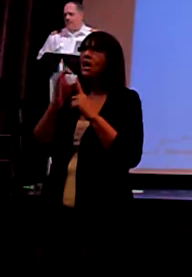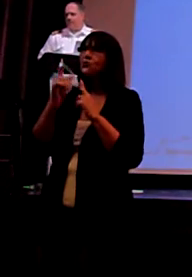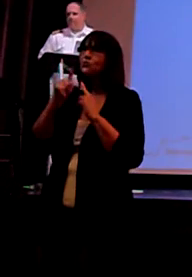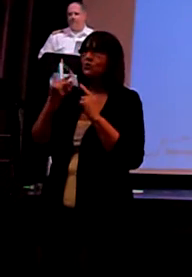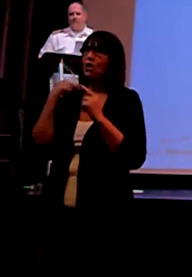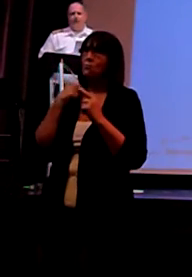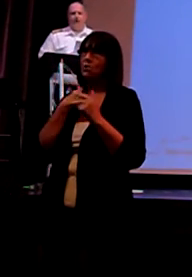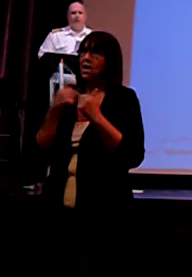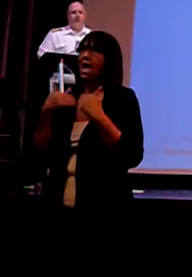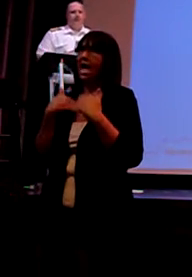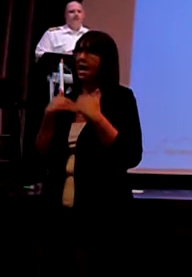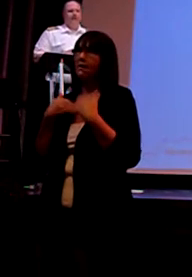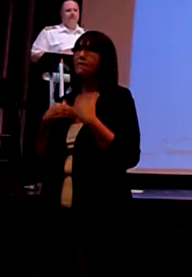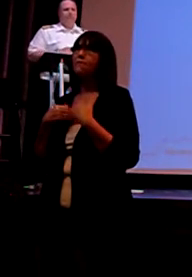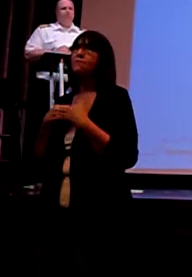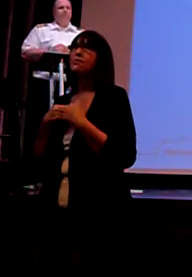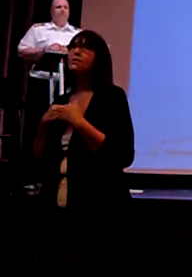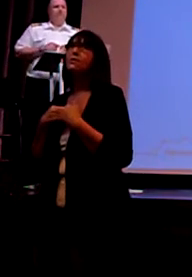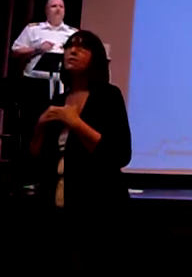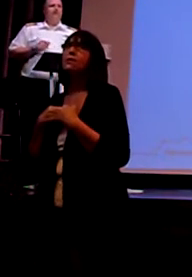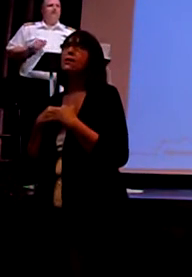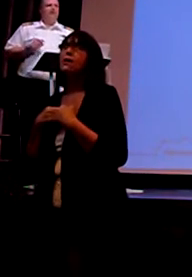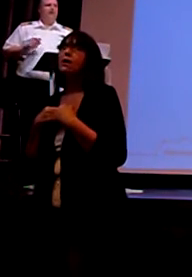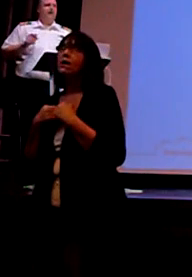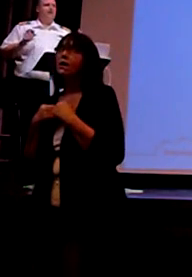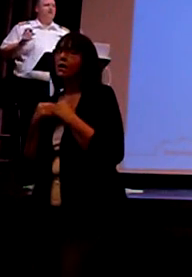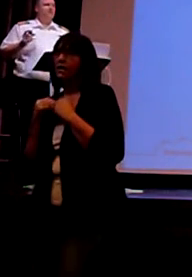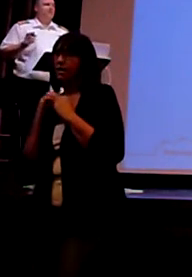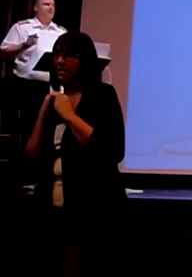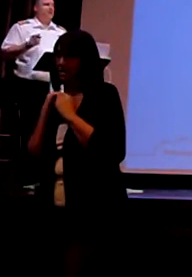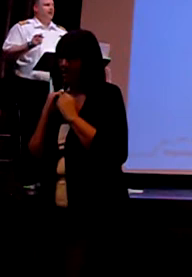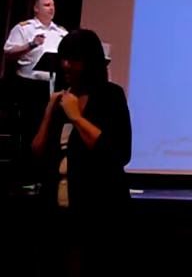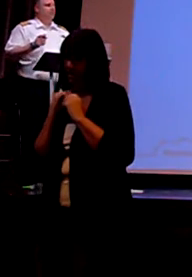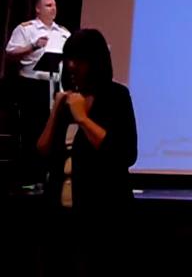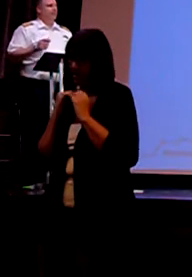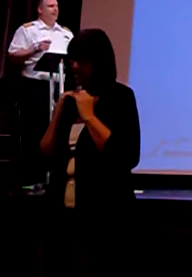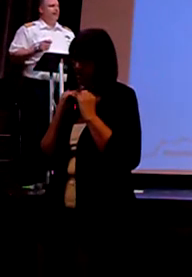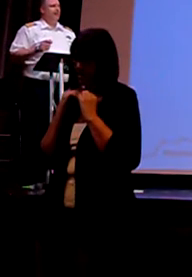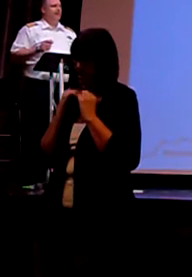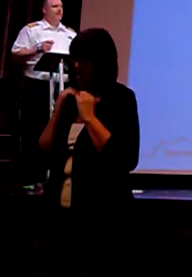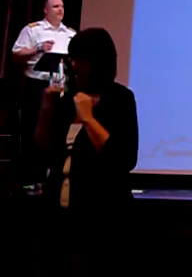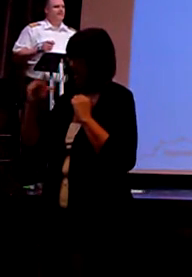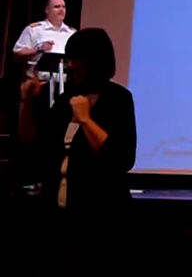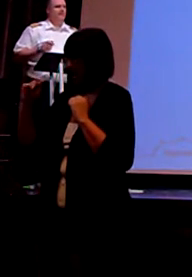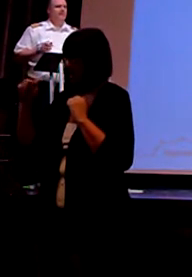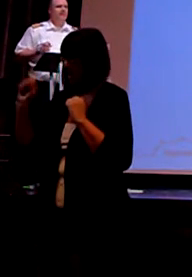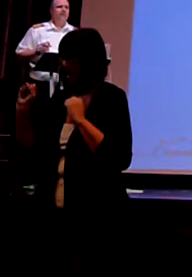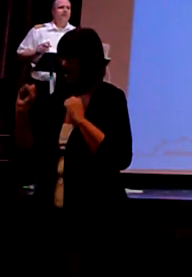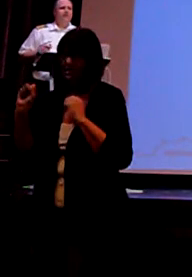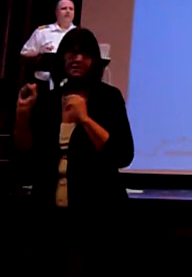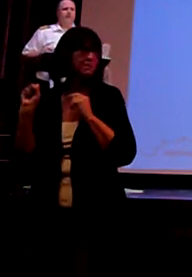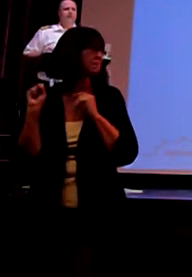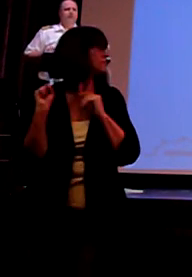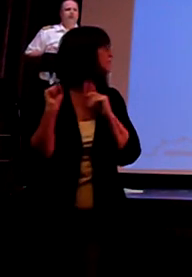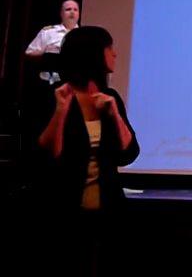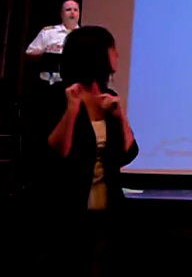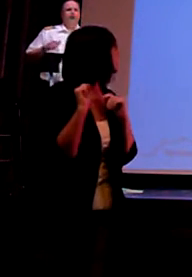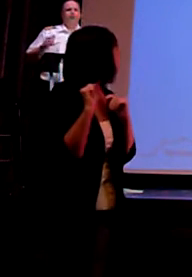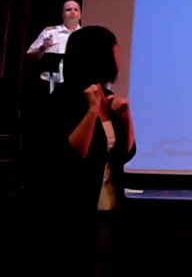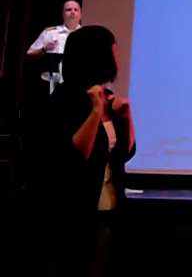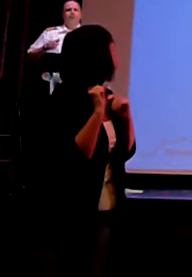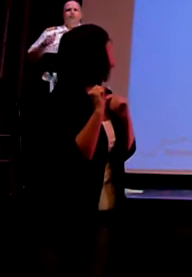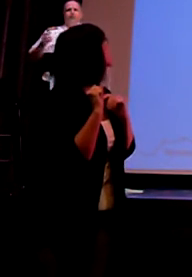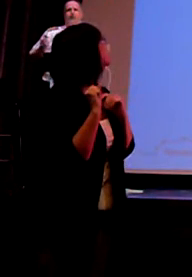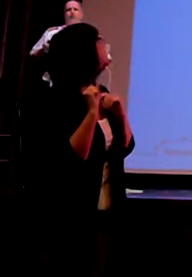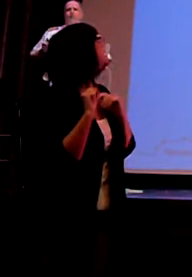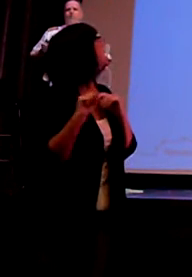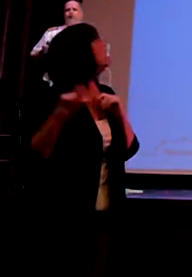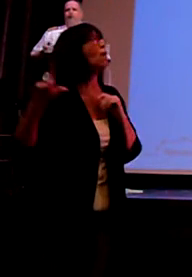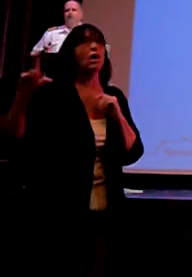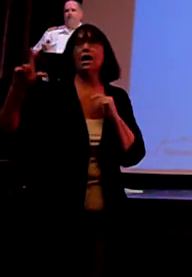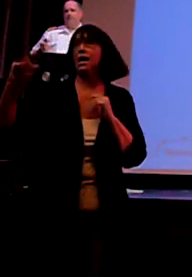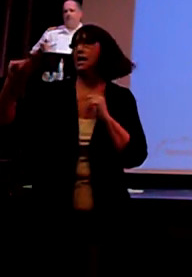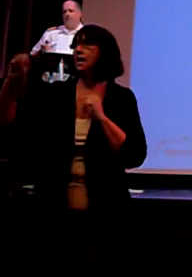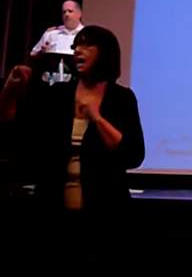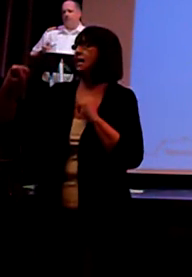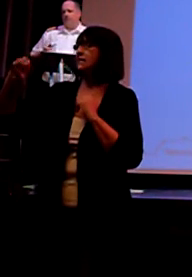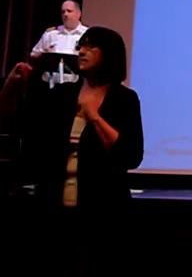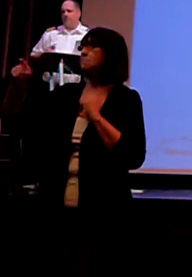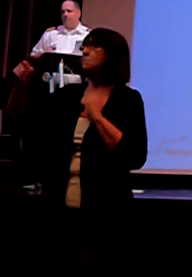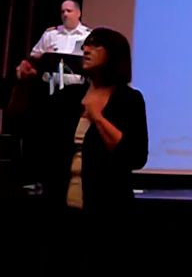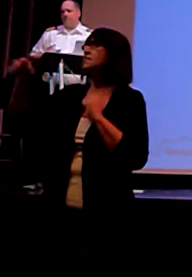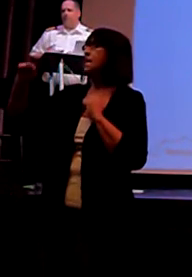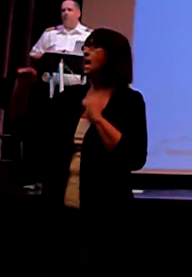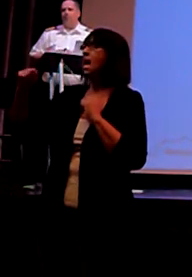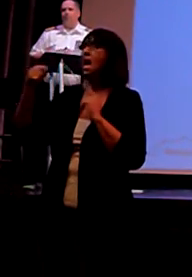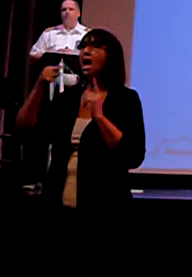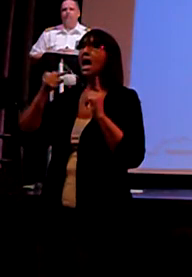have. The next protocol is La Spezia, and a lot of people don't really know about La Spezia, but